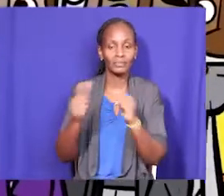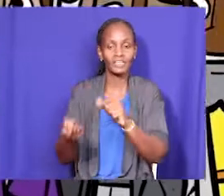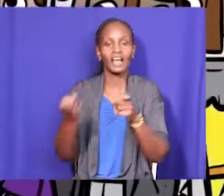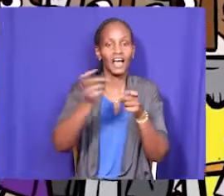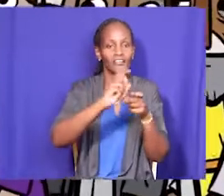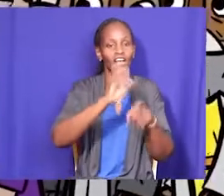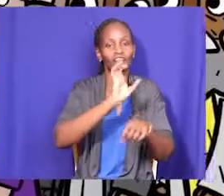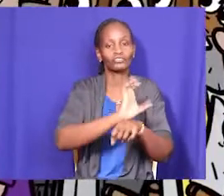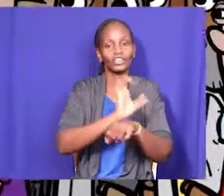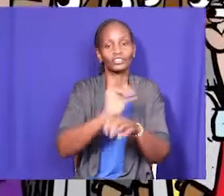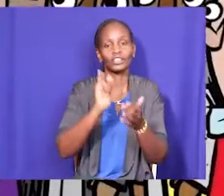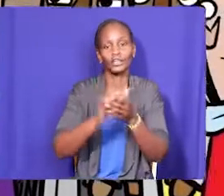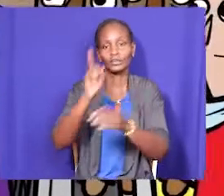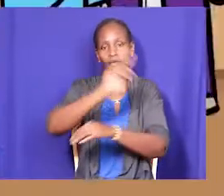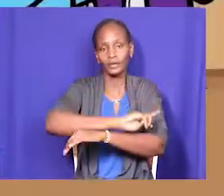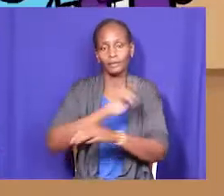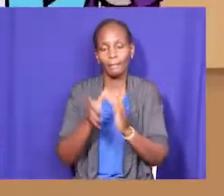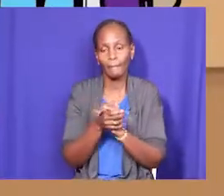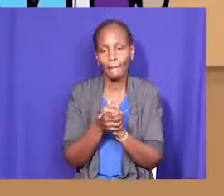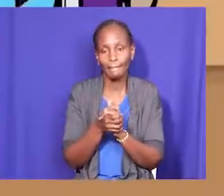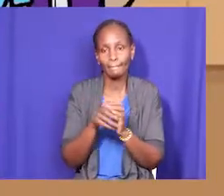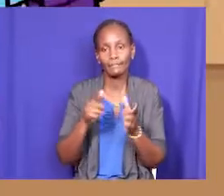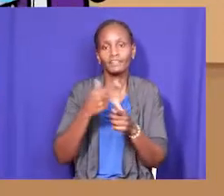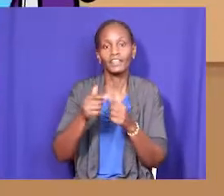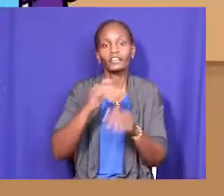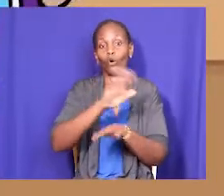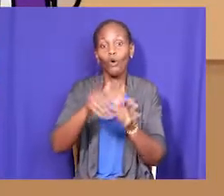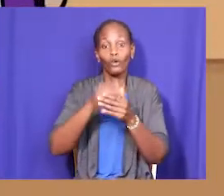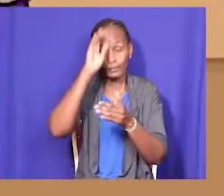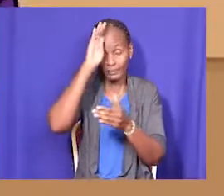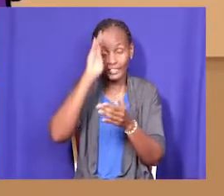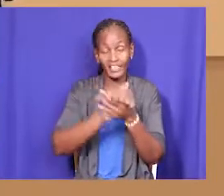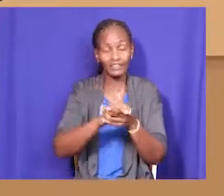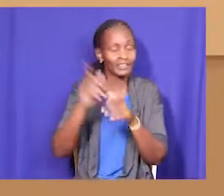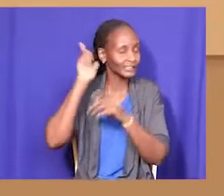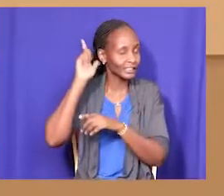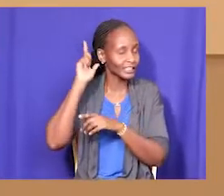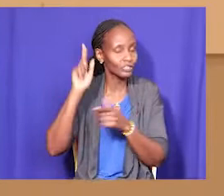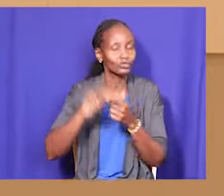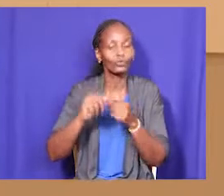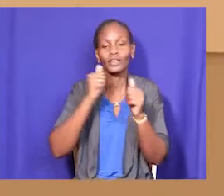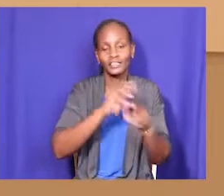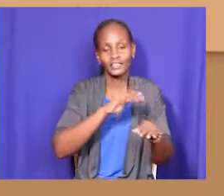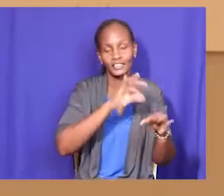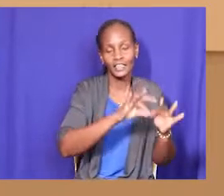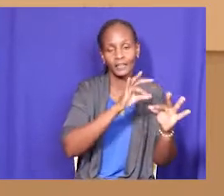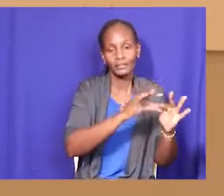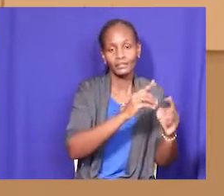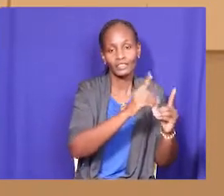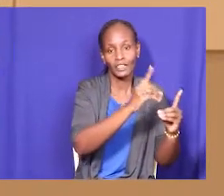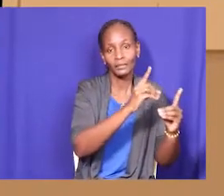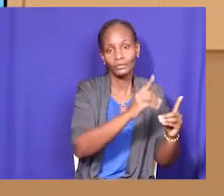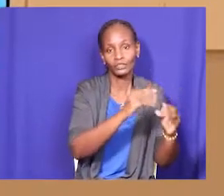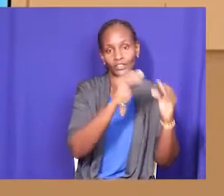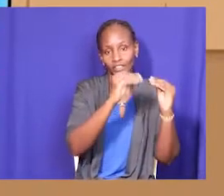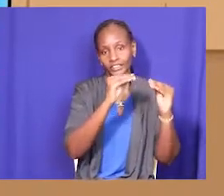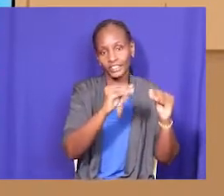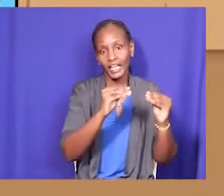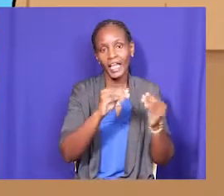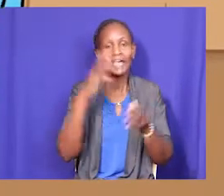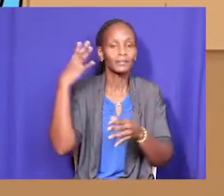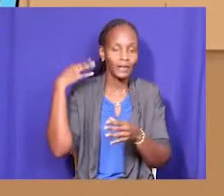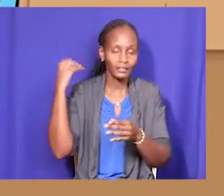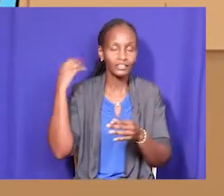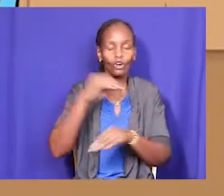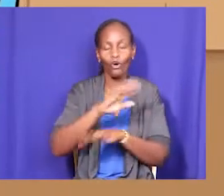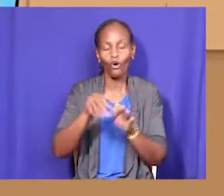church that day. Then all the believers listened to the apostles' teaching and practiced what they taught. Hey!